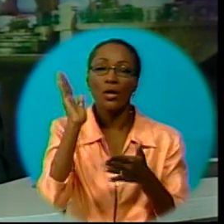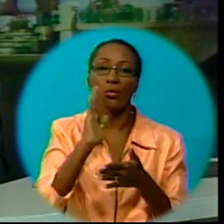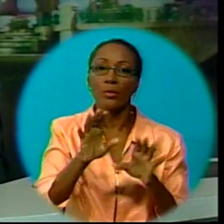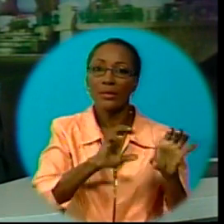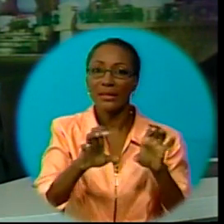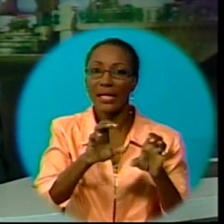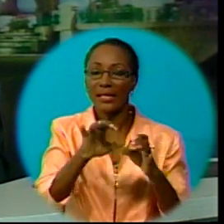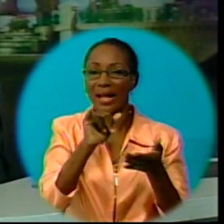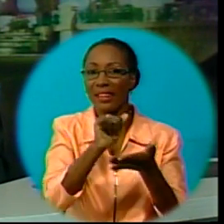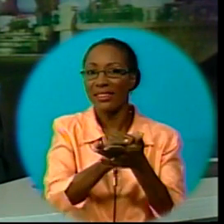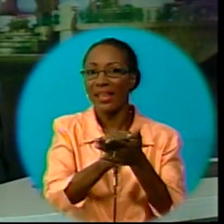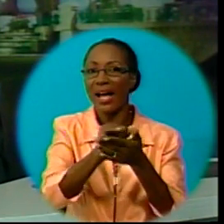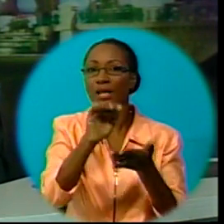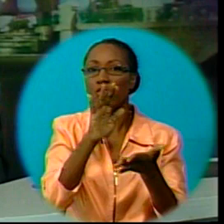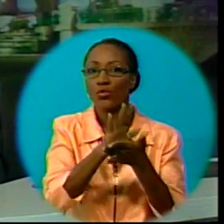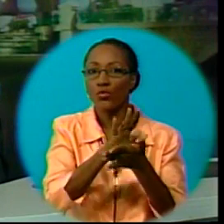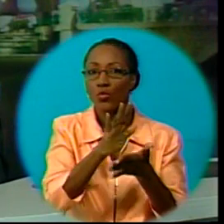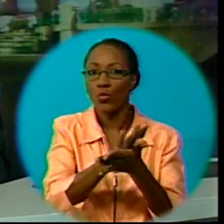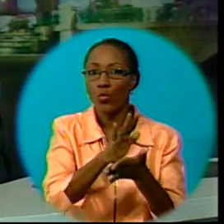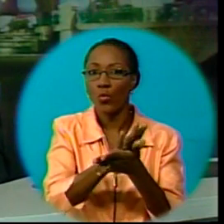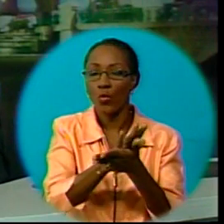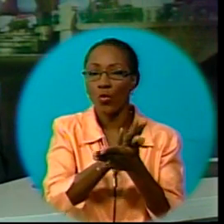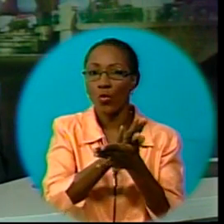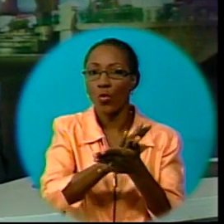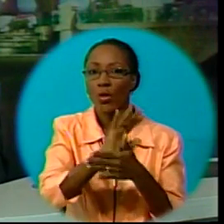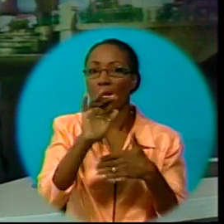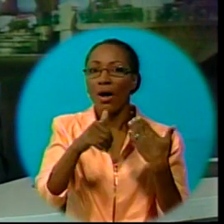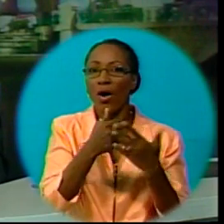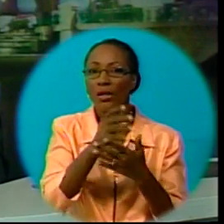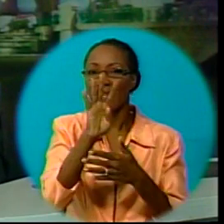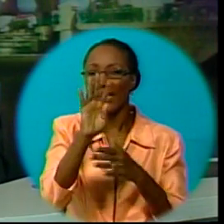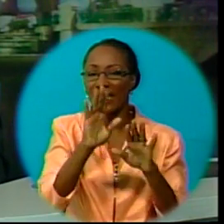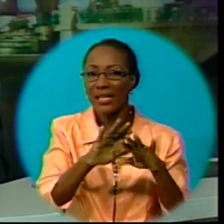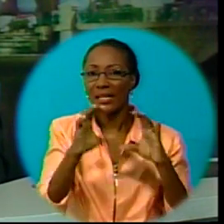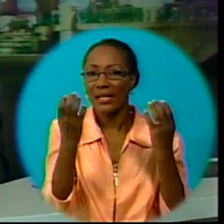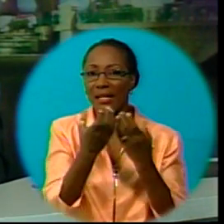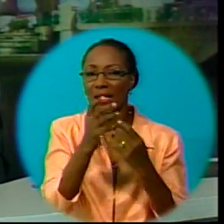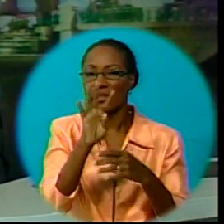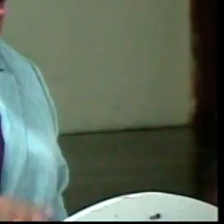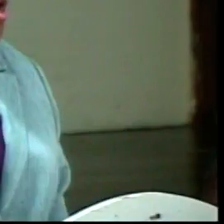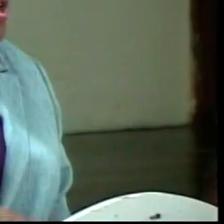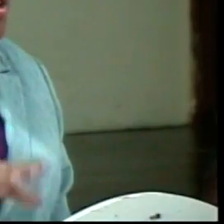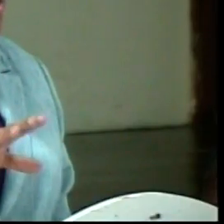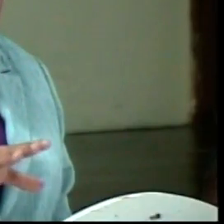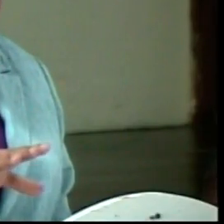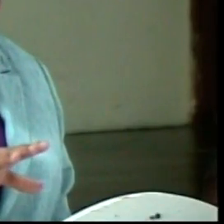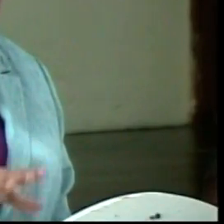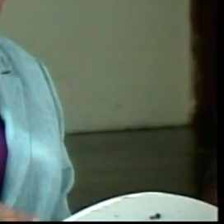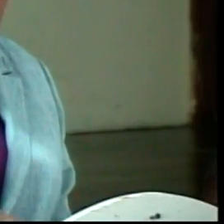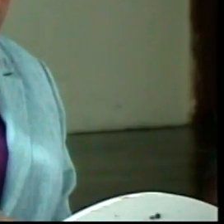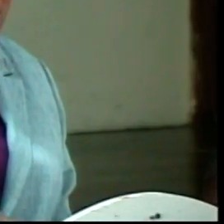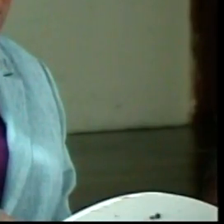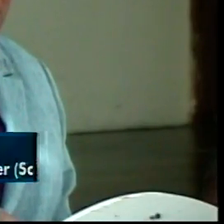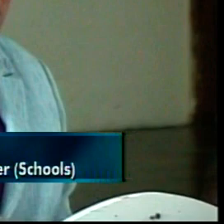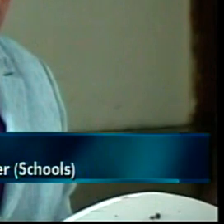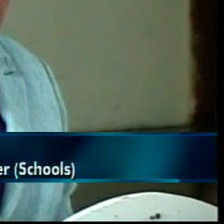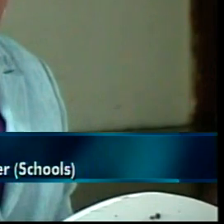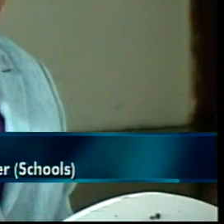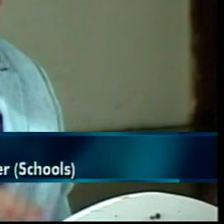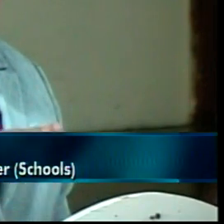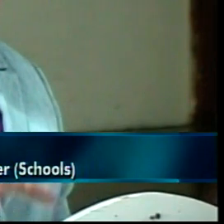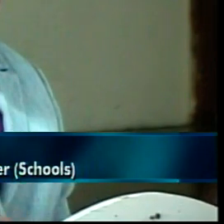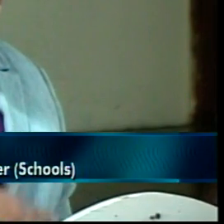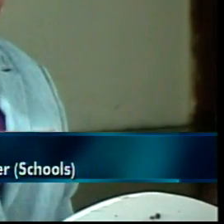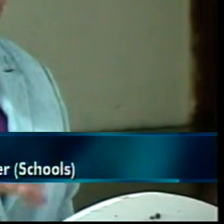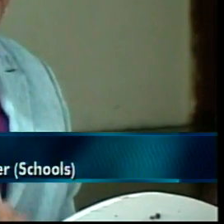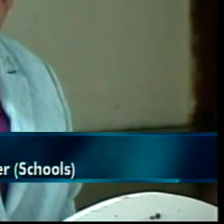common entrance exam will be given special attention for the classes they've missed. those students